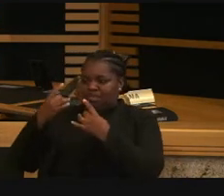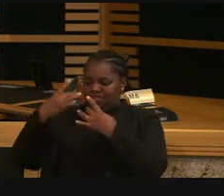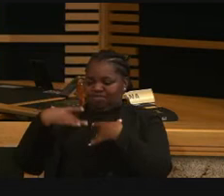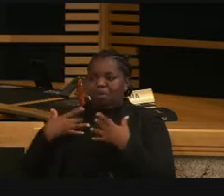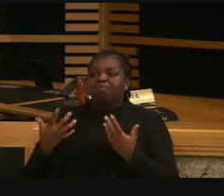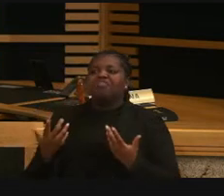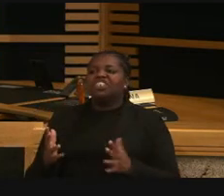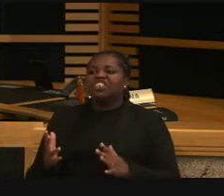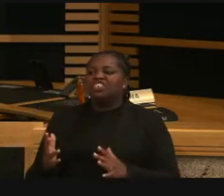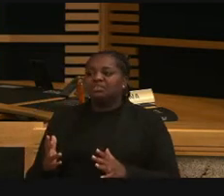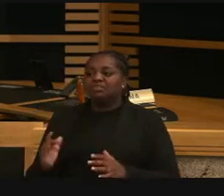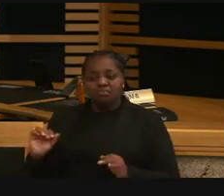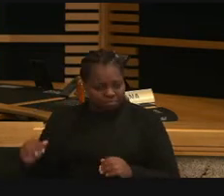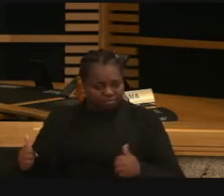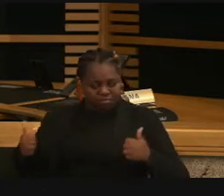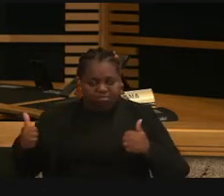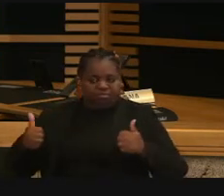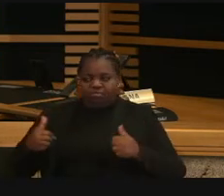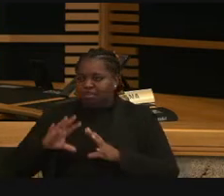baye iyasebenza